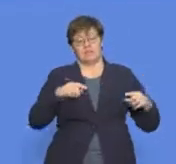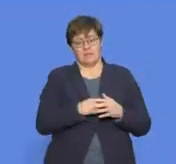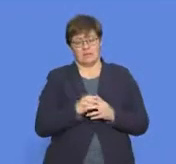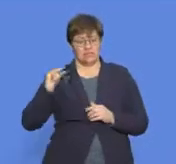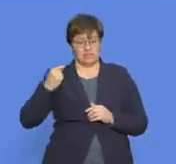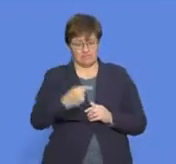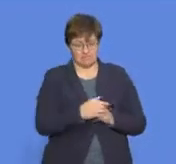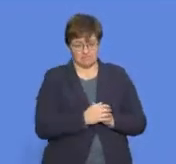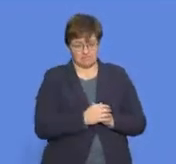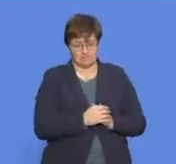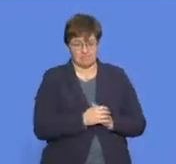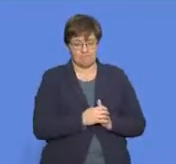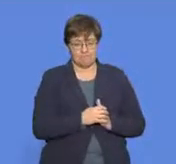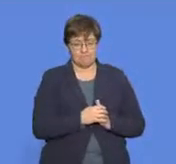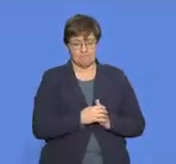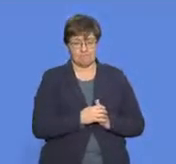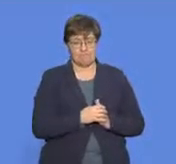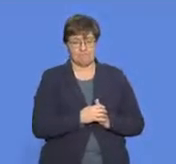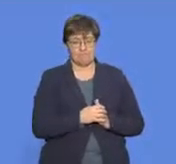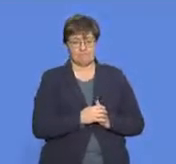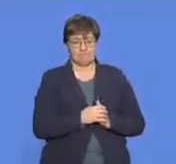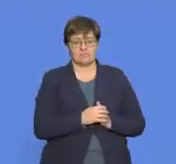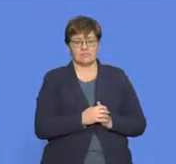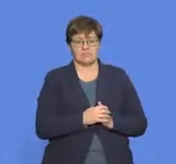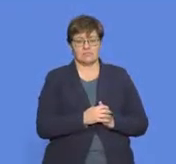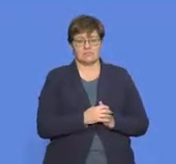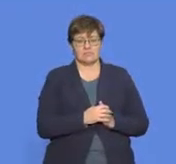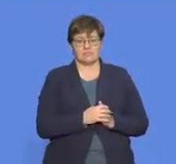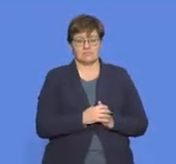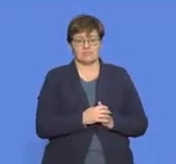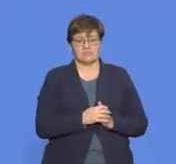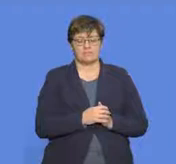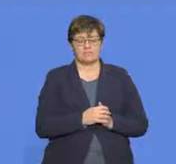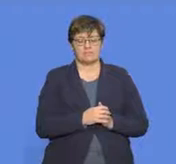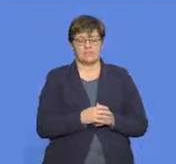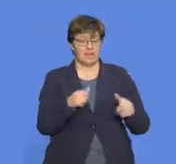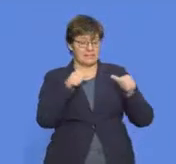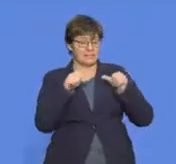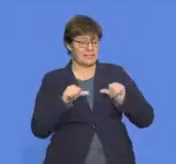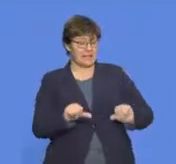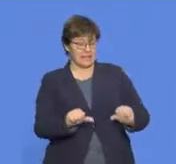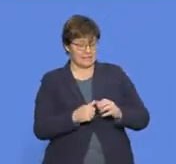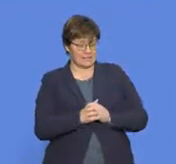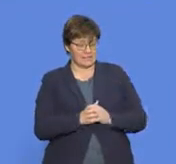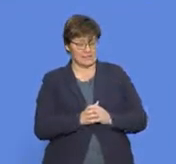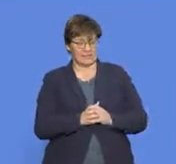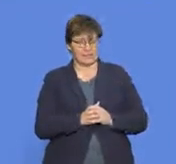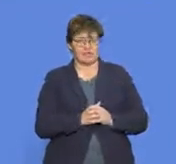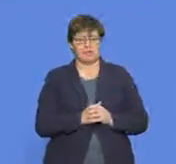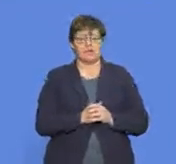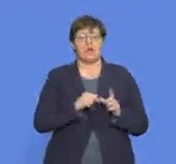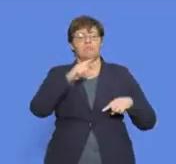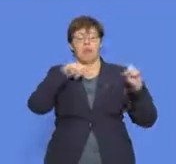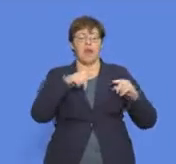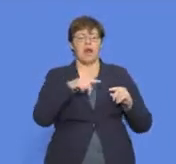variation. Okay, the next source of genetic variation is